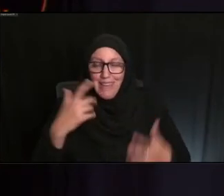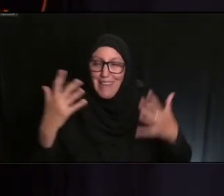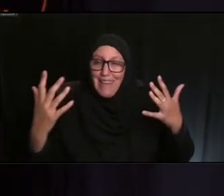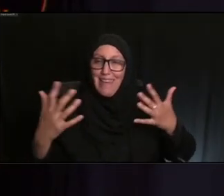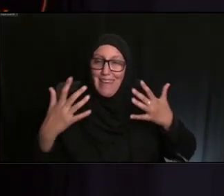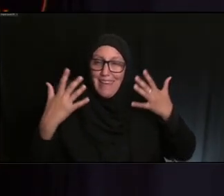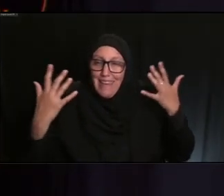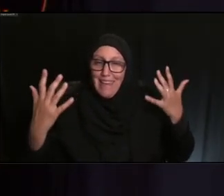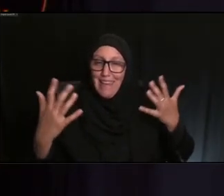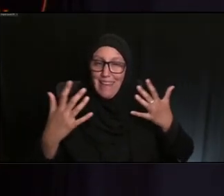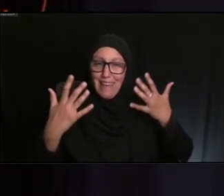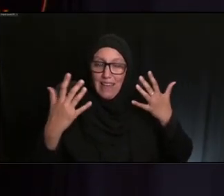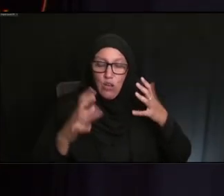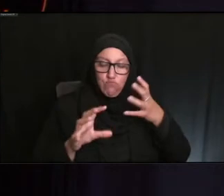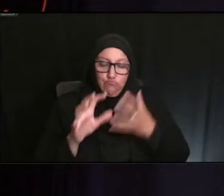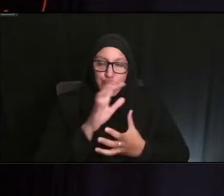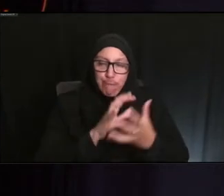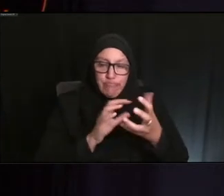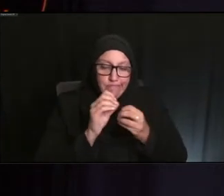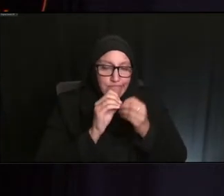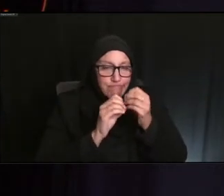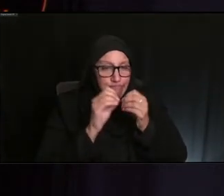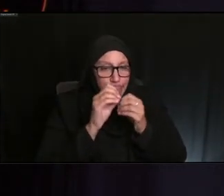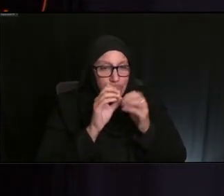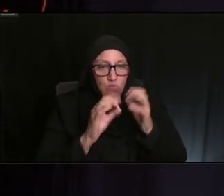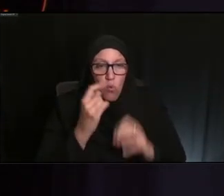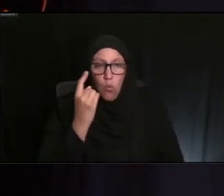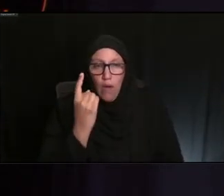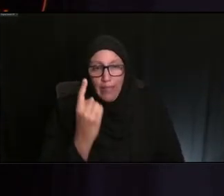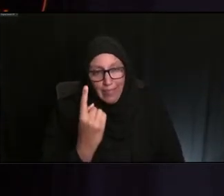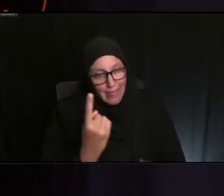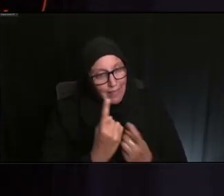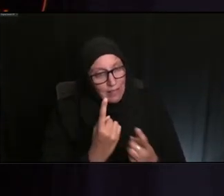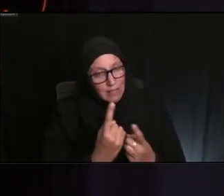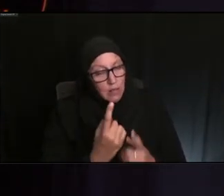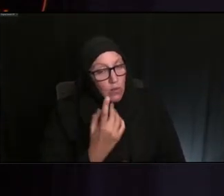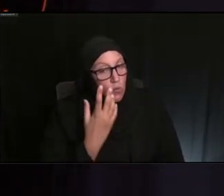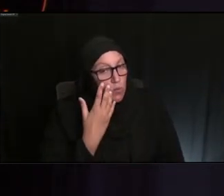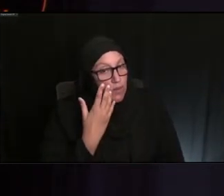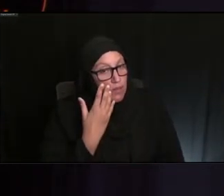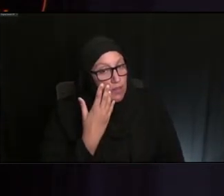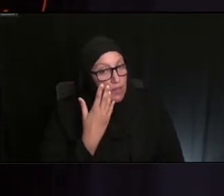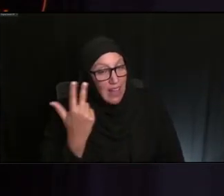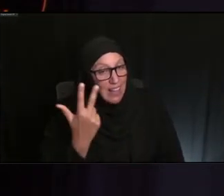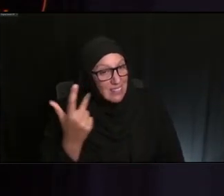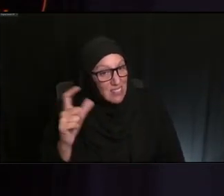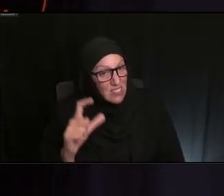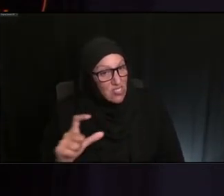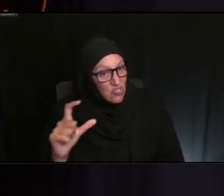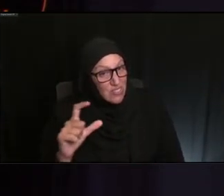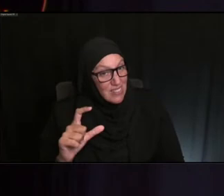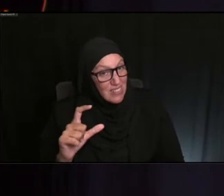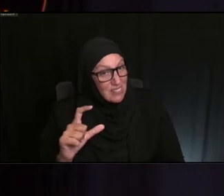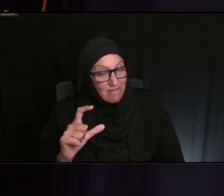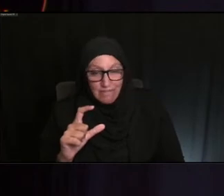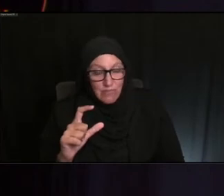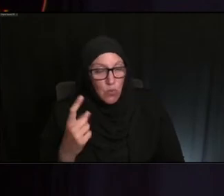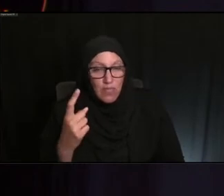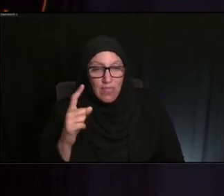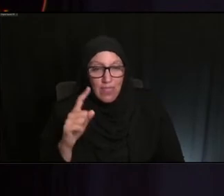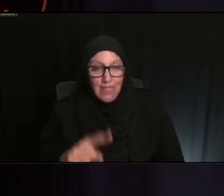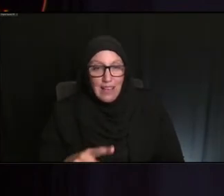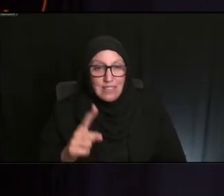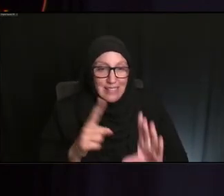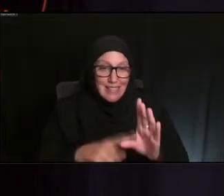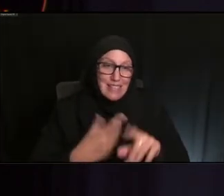is a composition. How long ago? Not in the 18th century. 1,000 years before